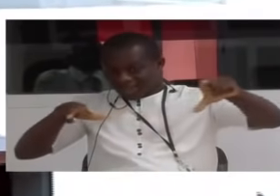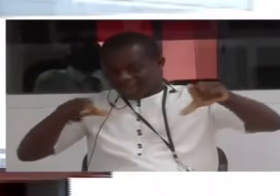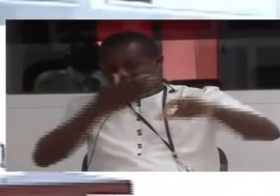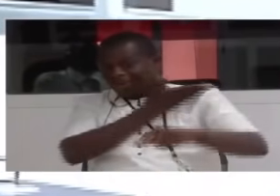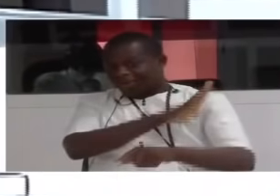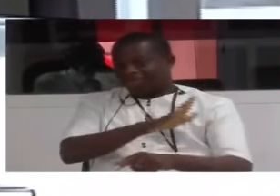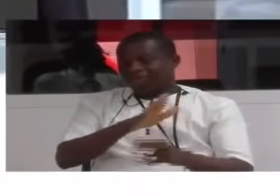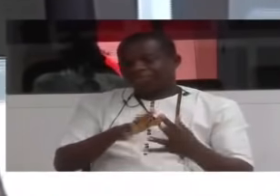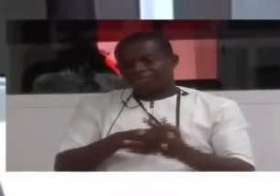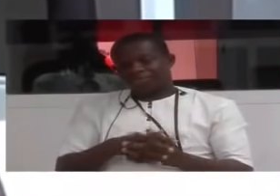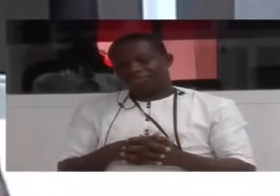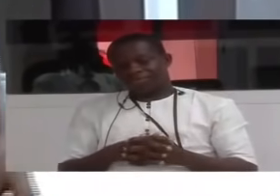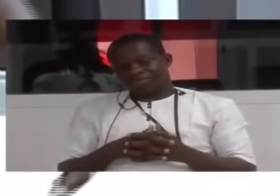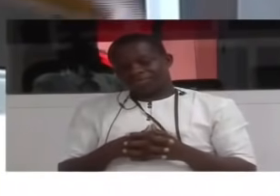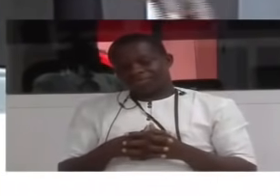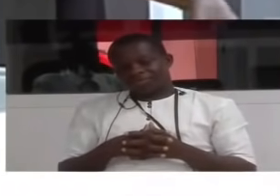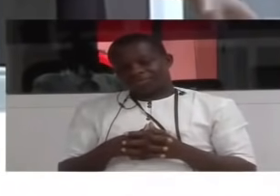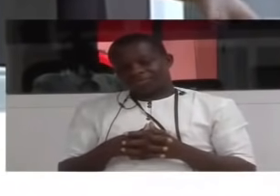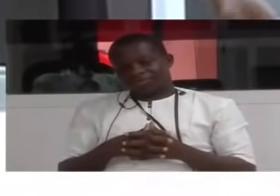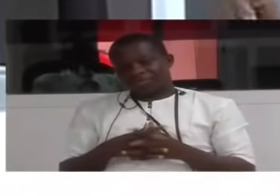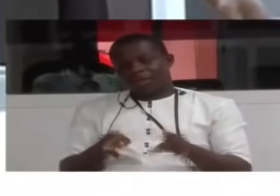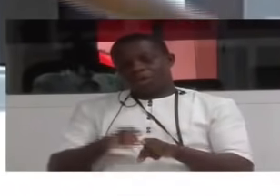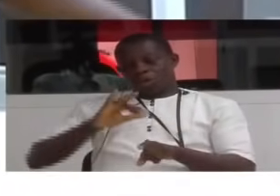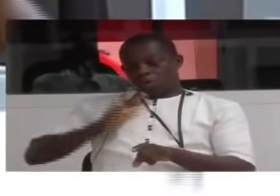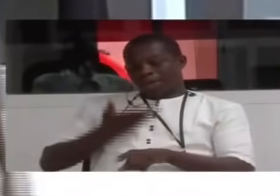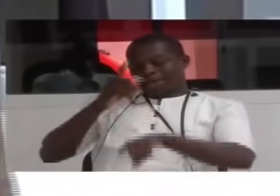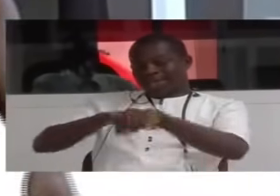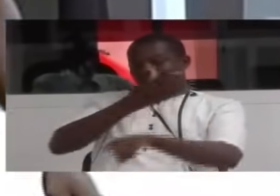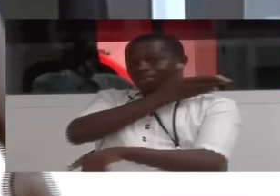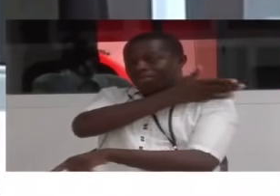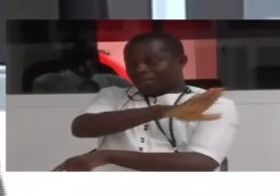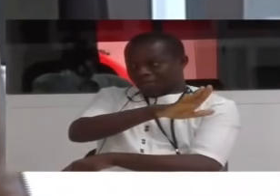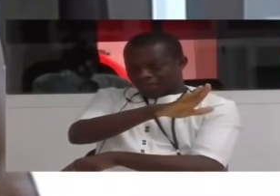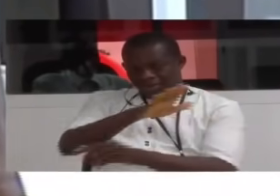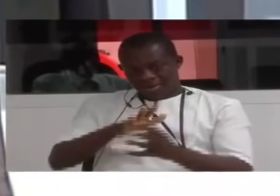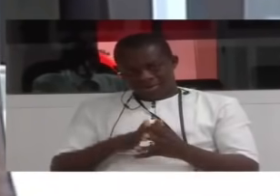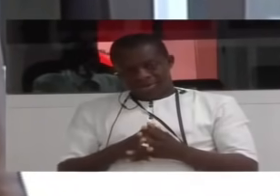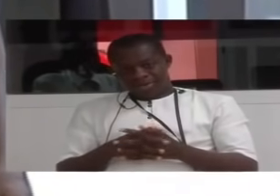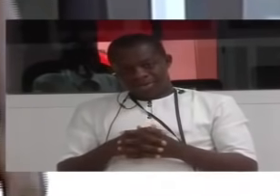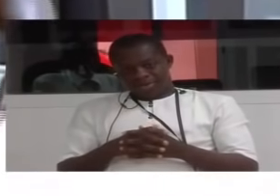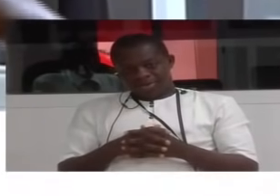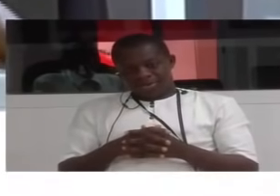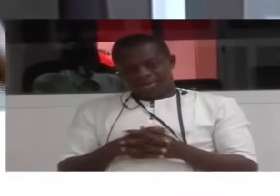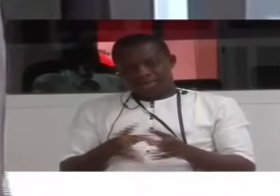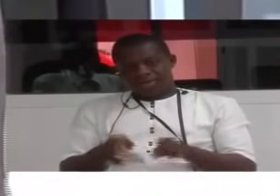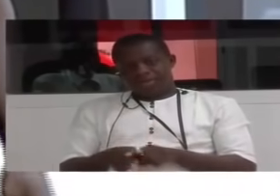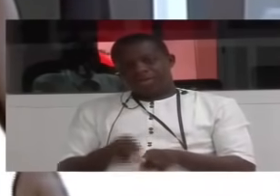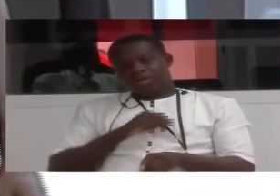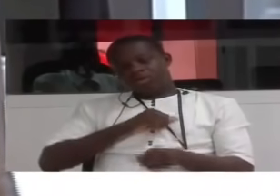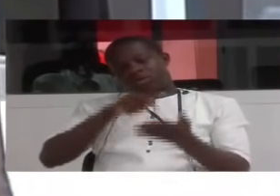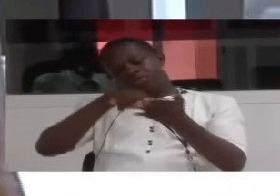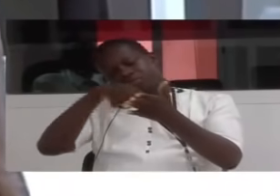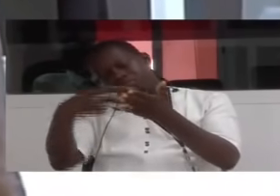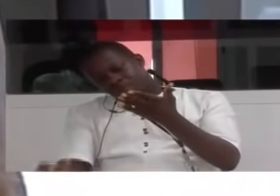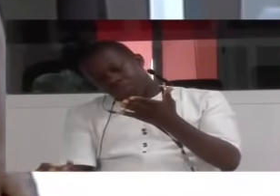said to her, release the crutches. Banta aussi baye banta yi. When the lady let go of the crutches, she